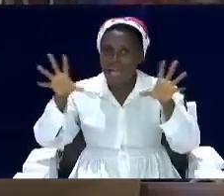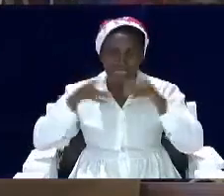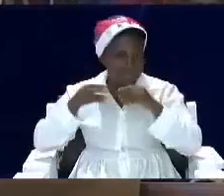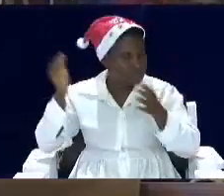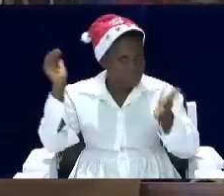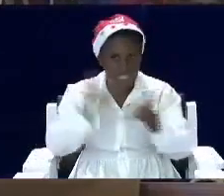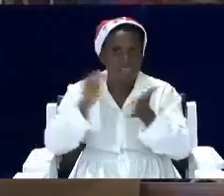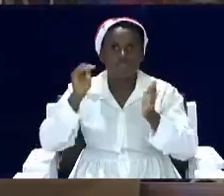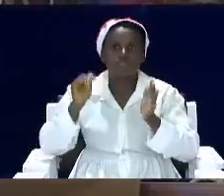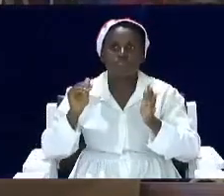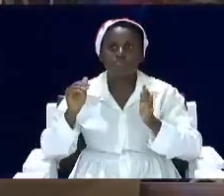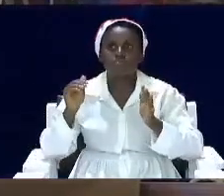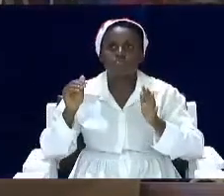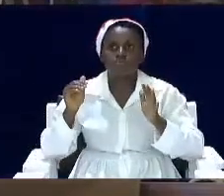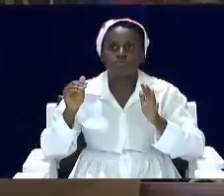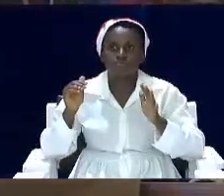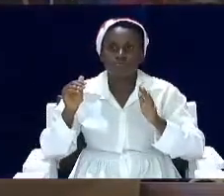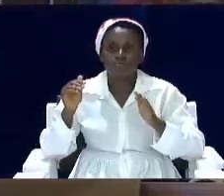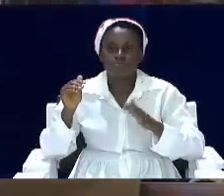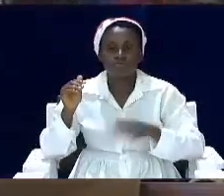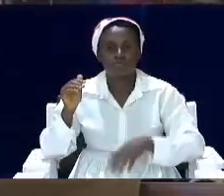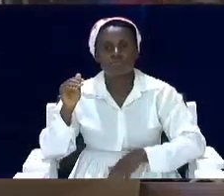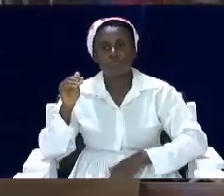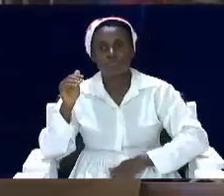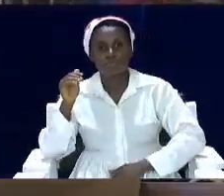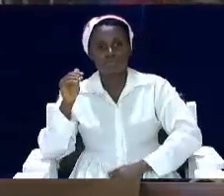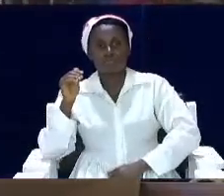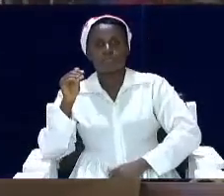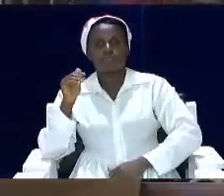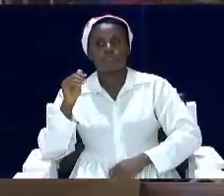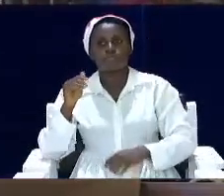They said they cannot make it.